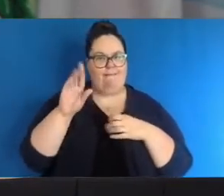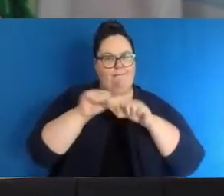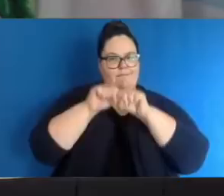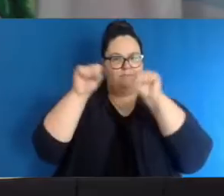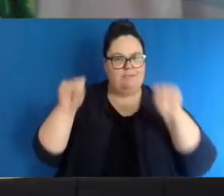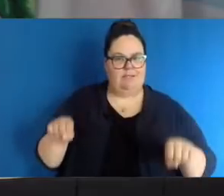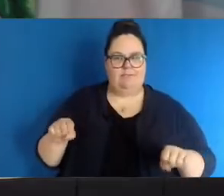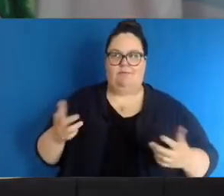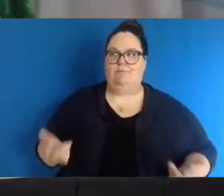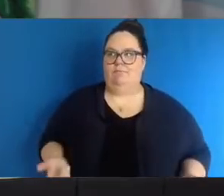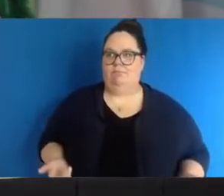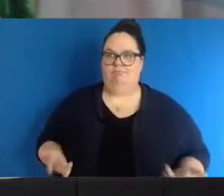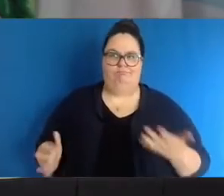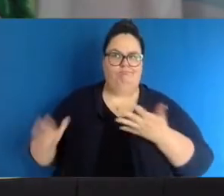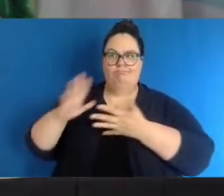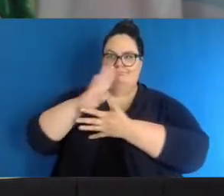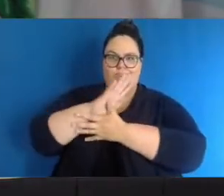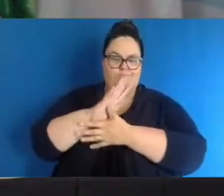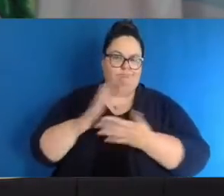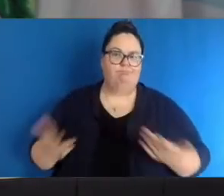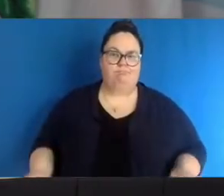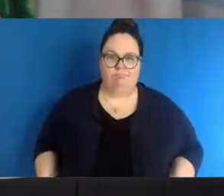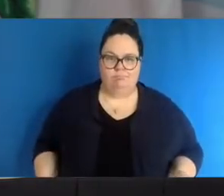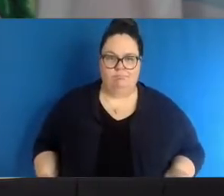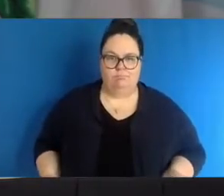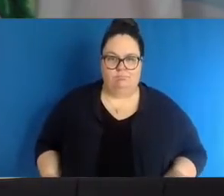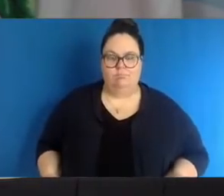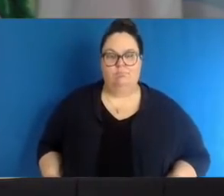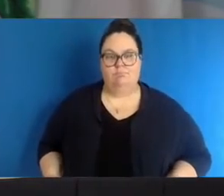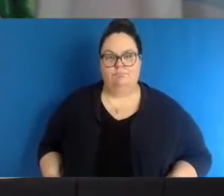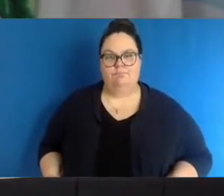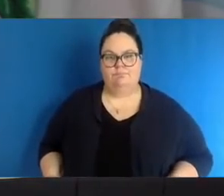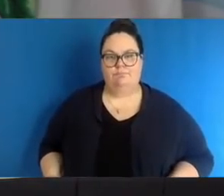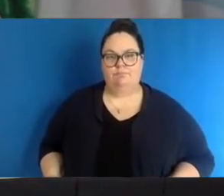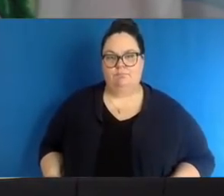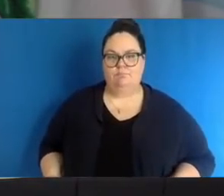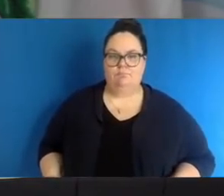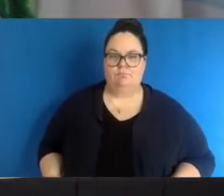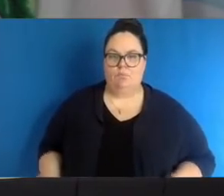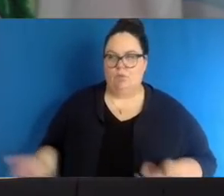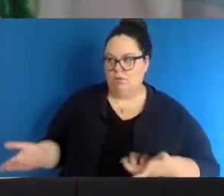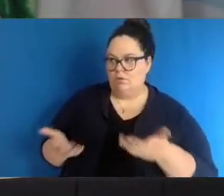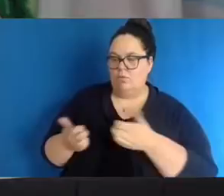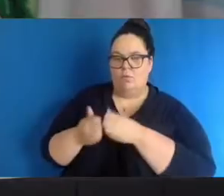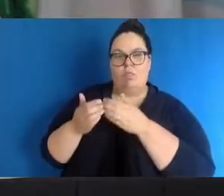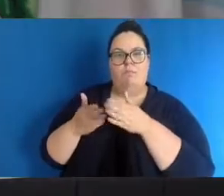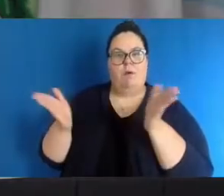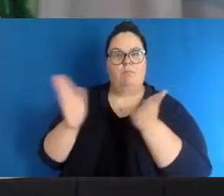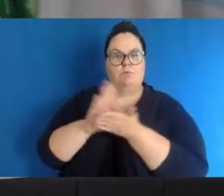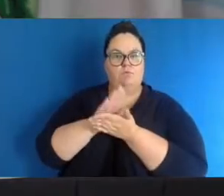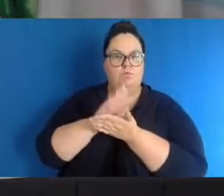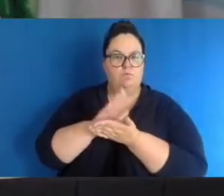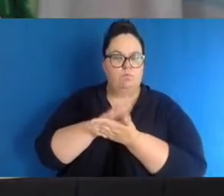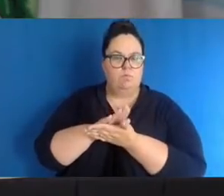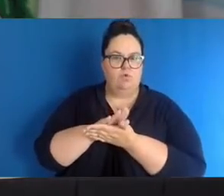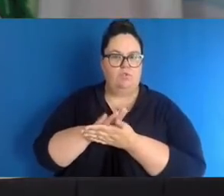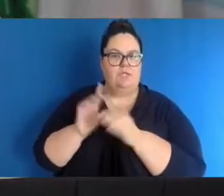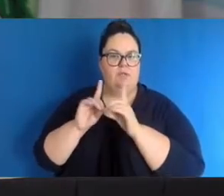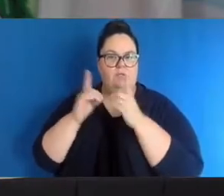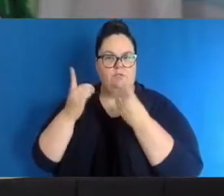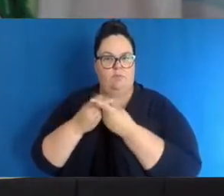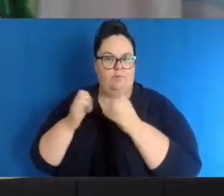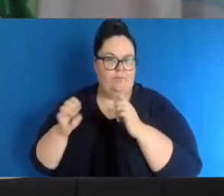health measures, and we are working alongside the public schools branch as well as the Department